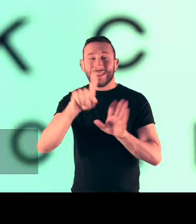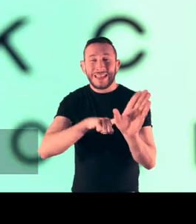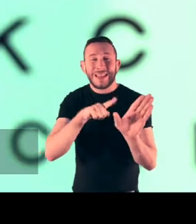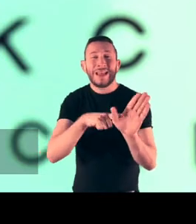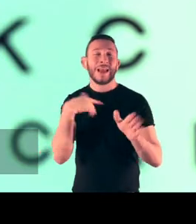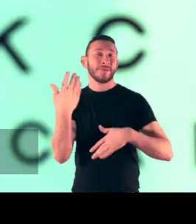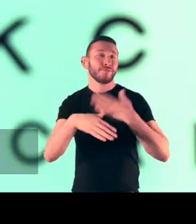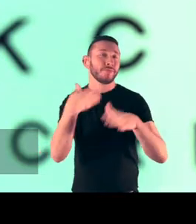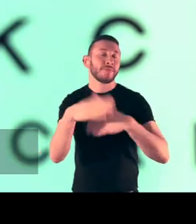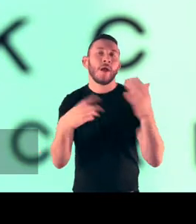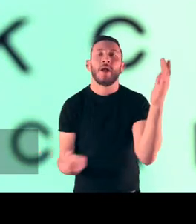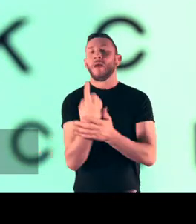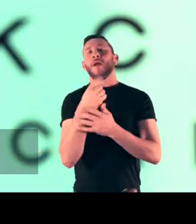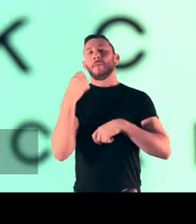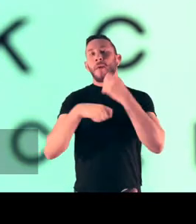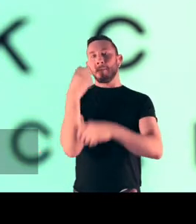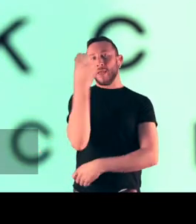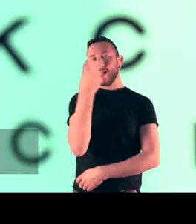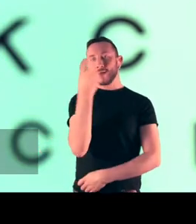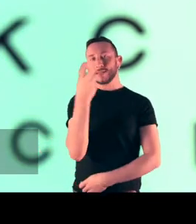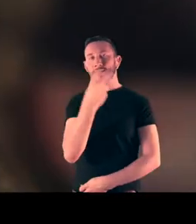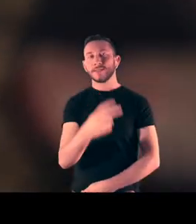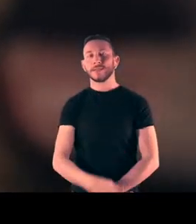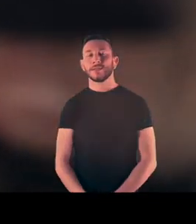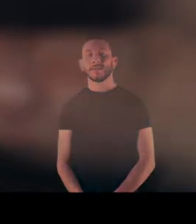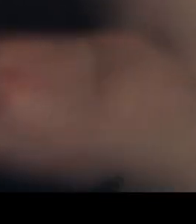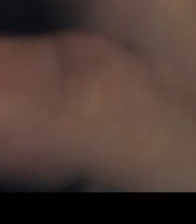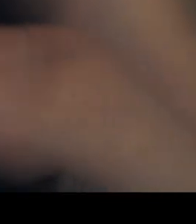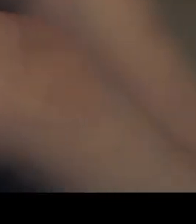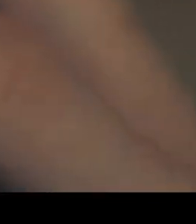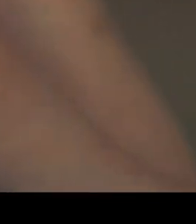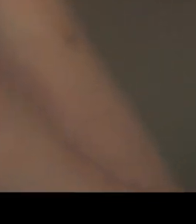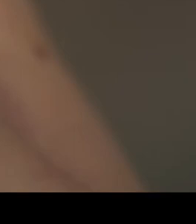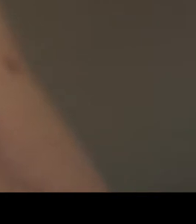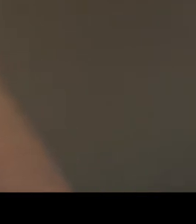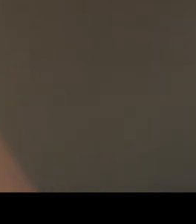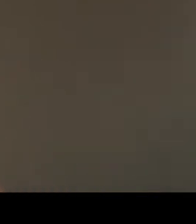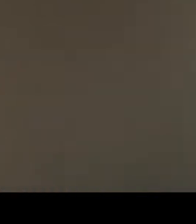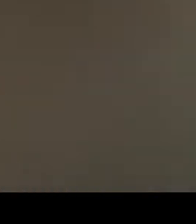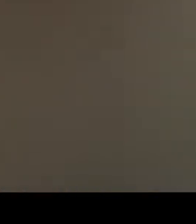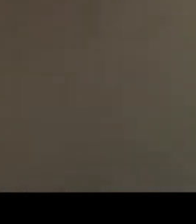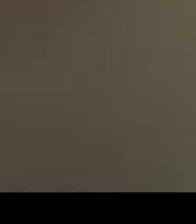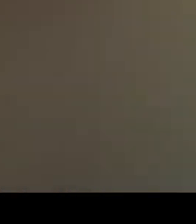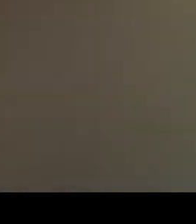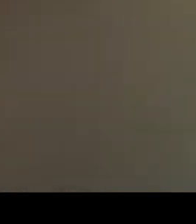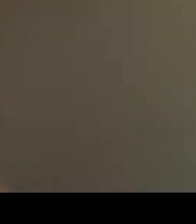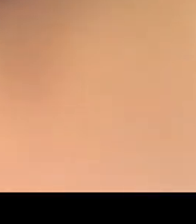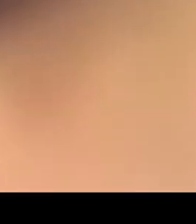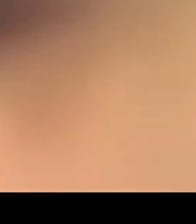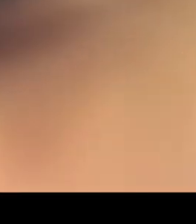and then went blind, sadly. The young person's fingers running over